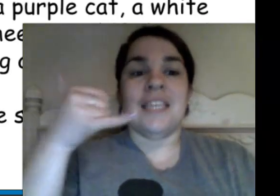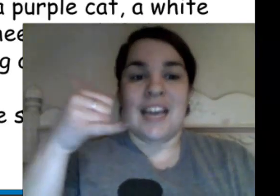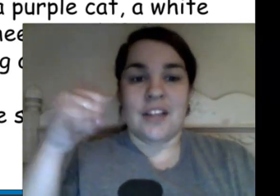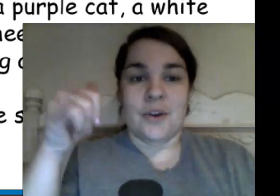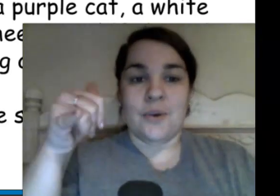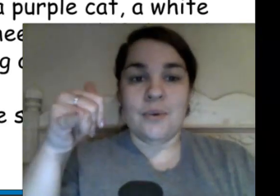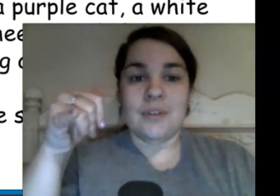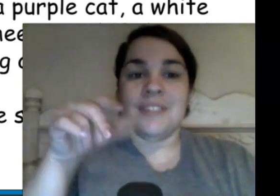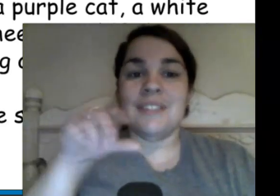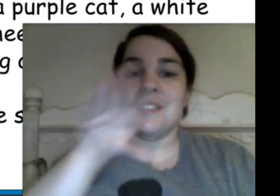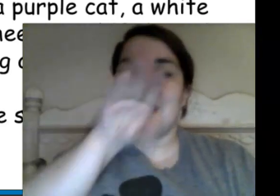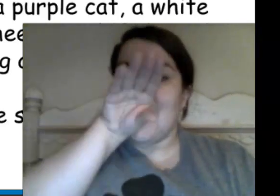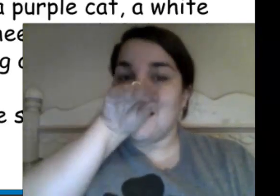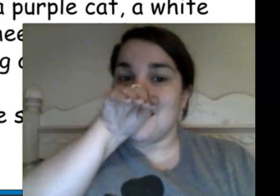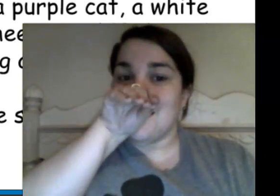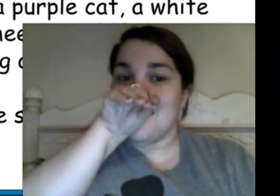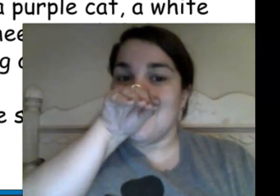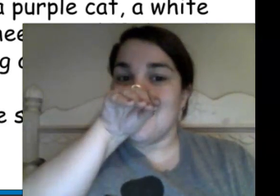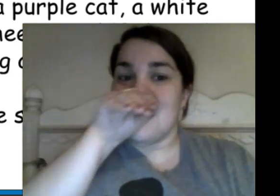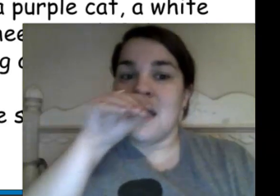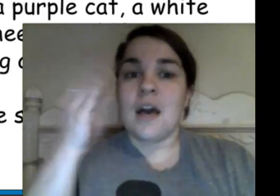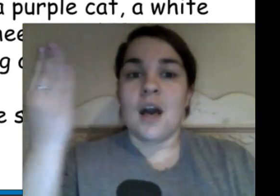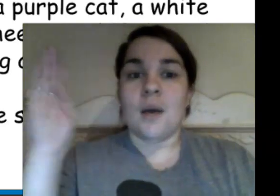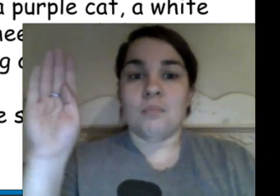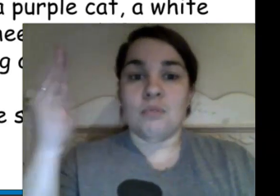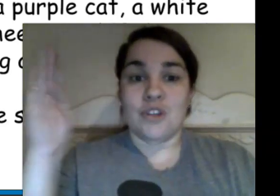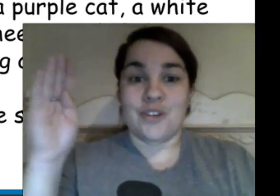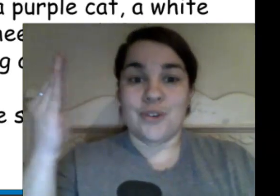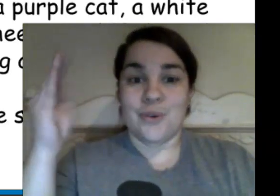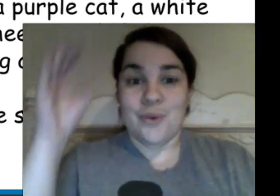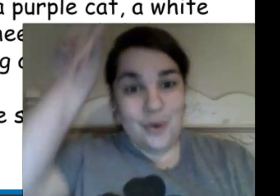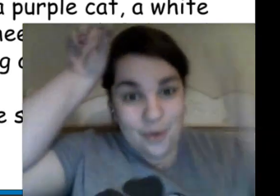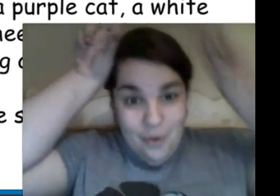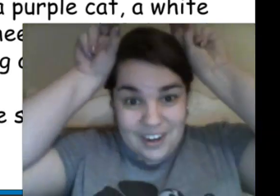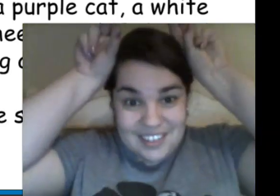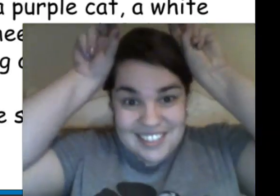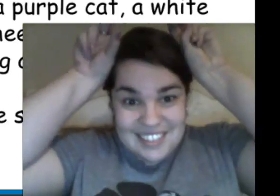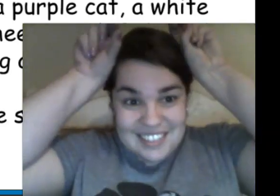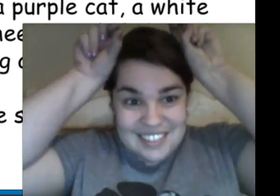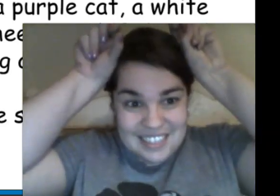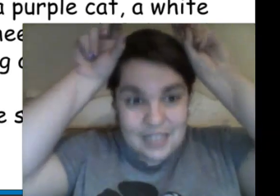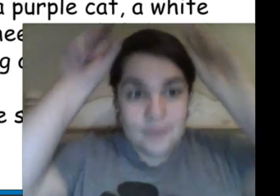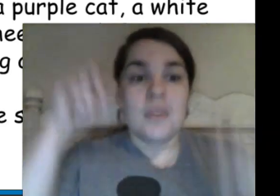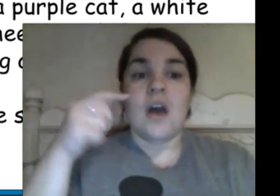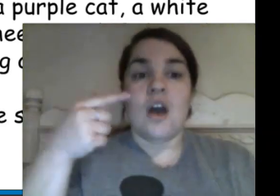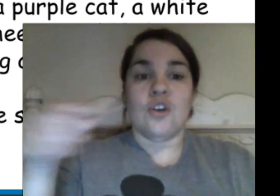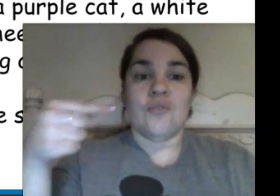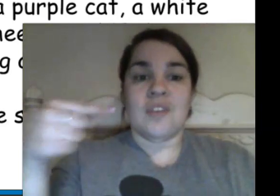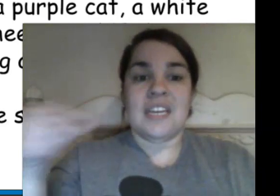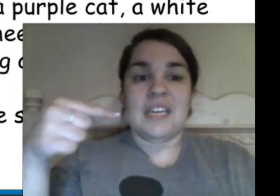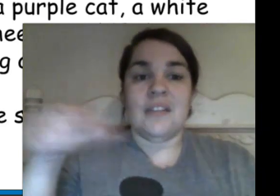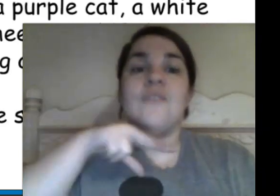a yellow duck, a blue horse,